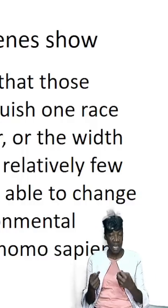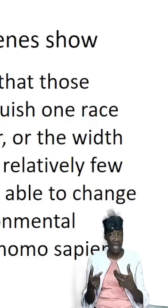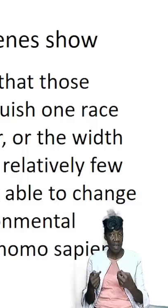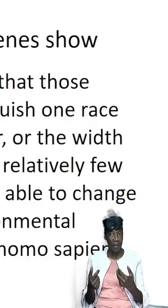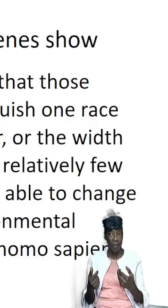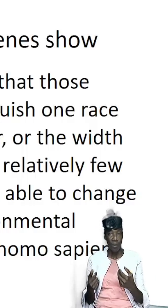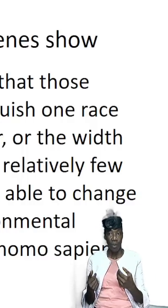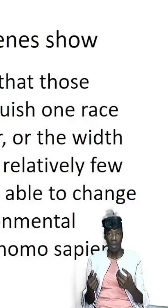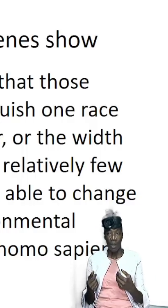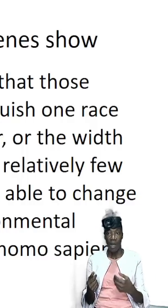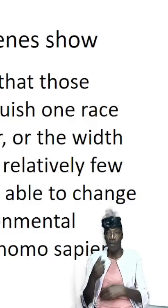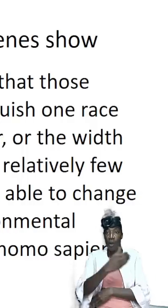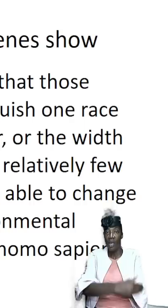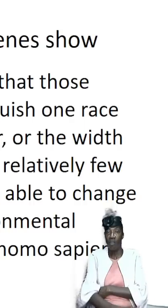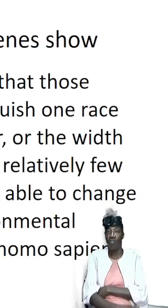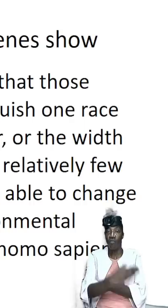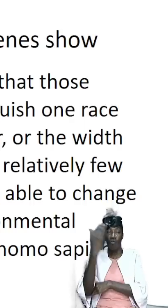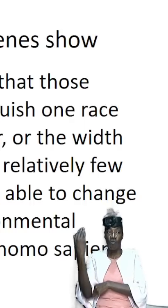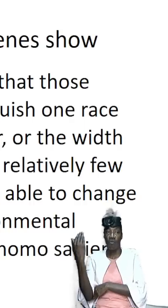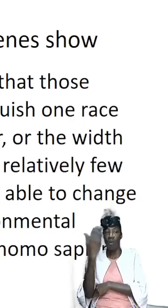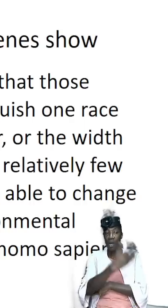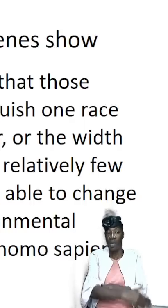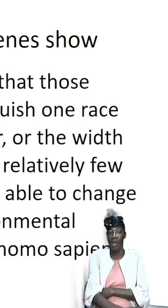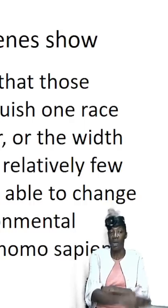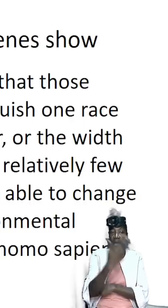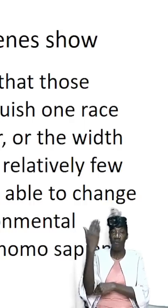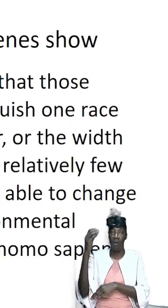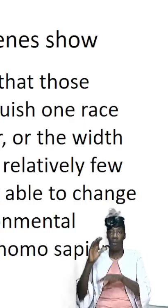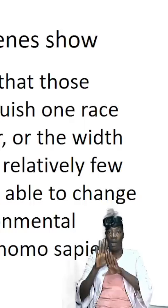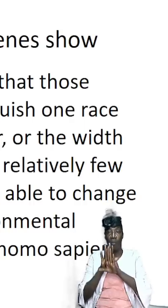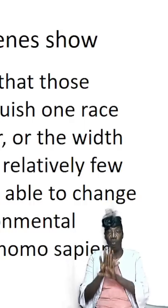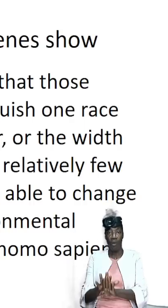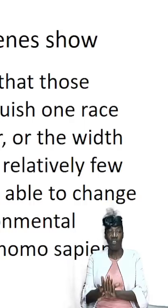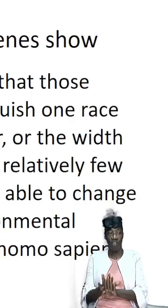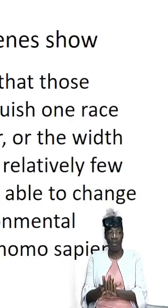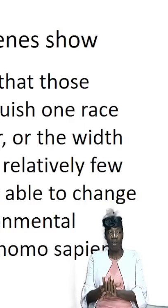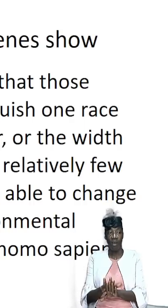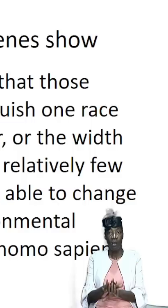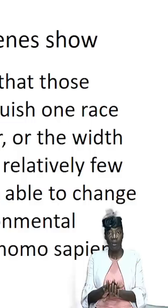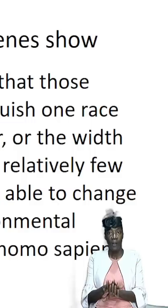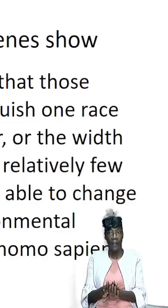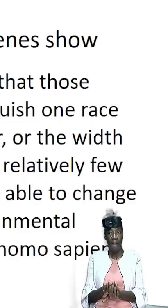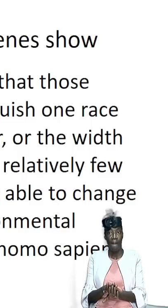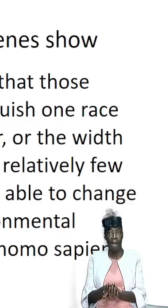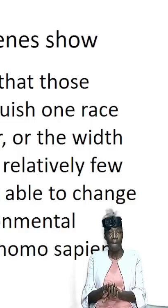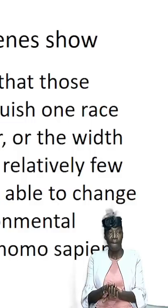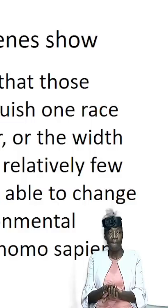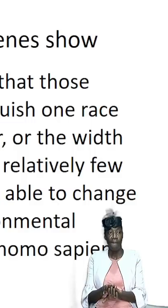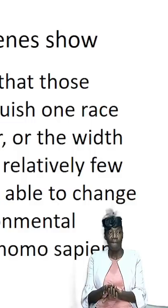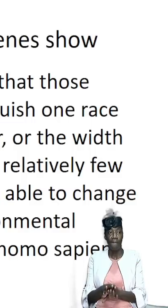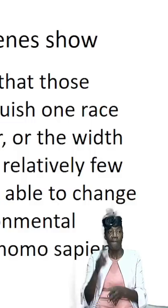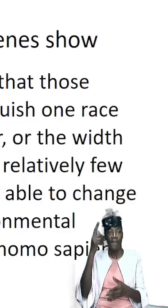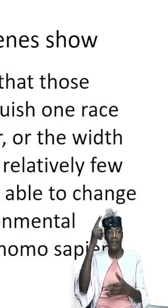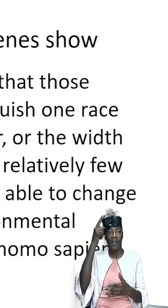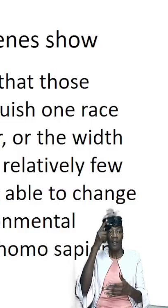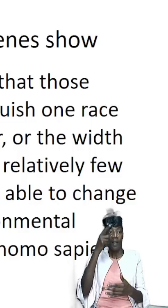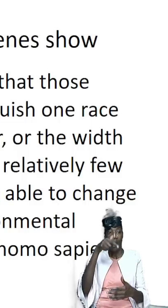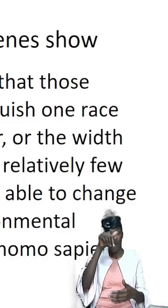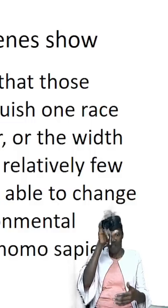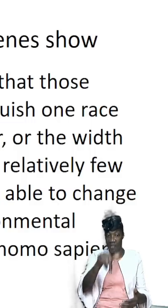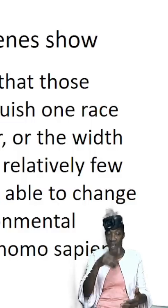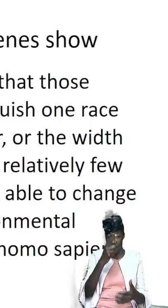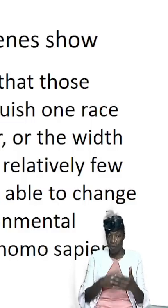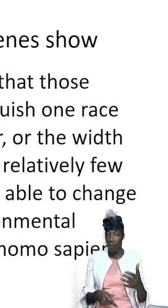to extreme environmental pressures. Brothers and sisters, that's exactly what I said just